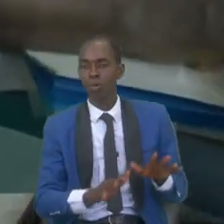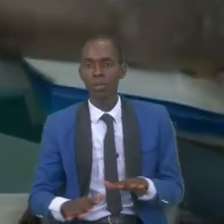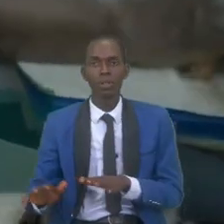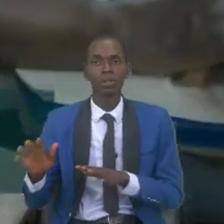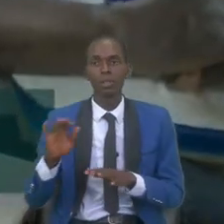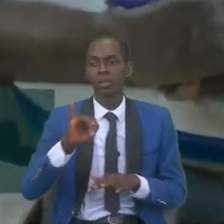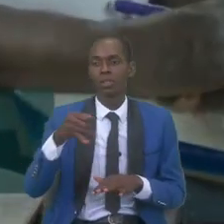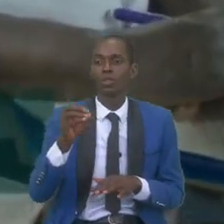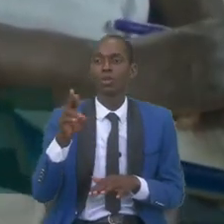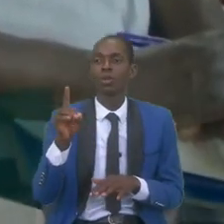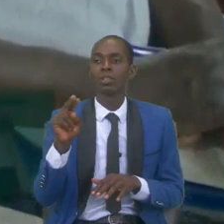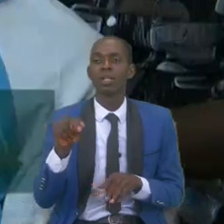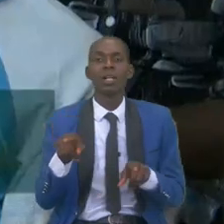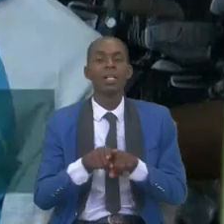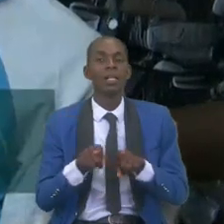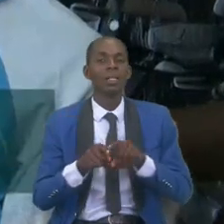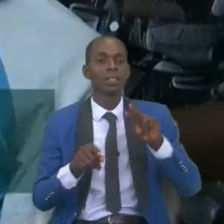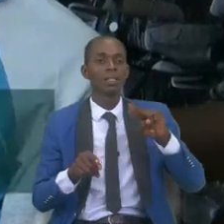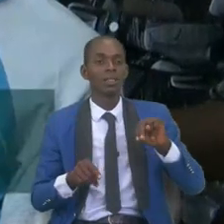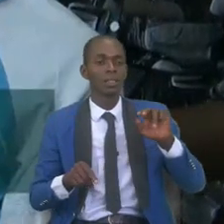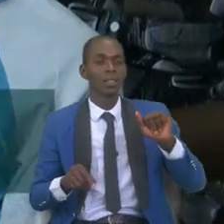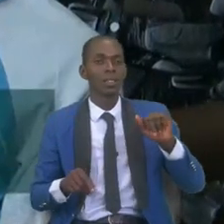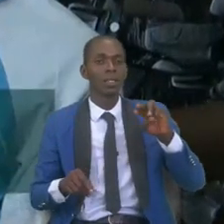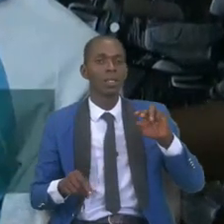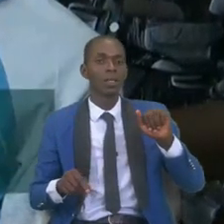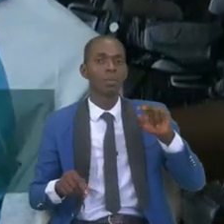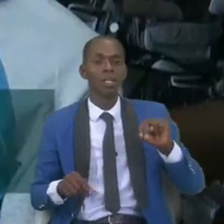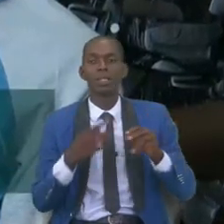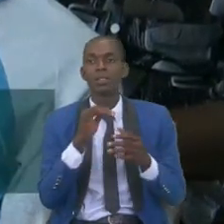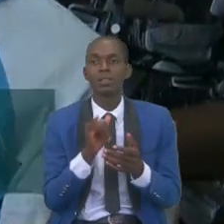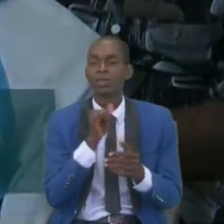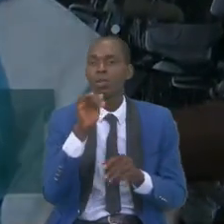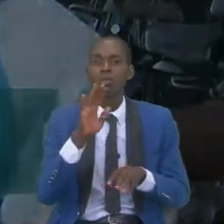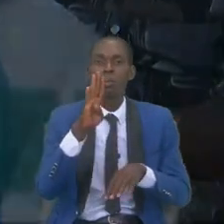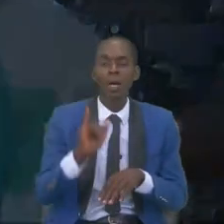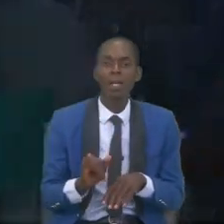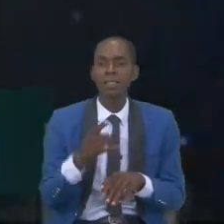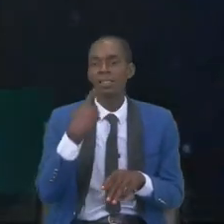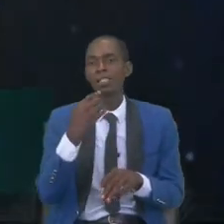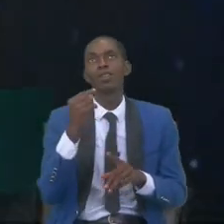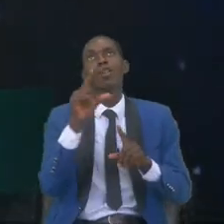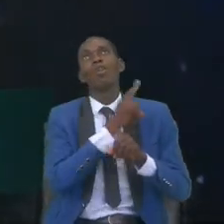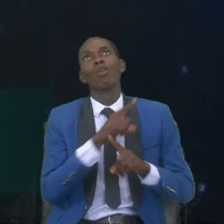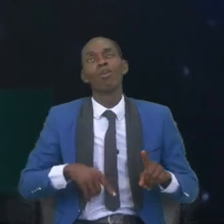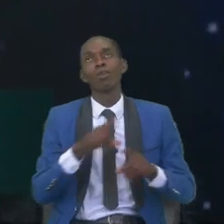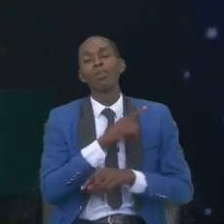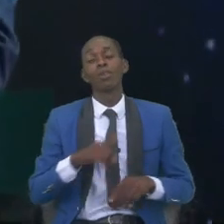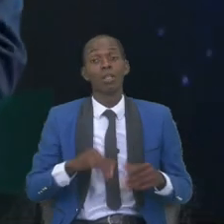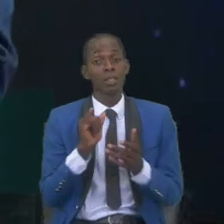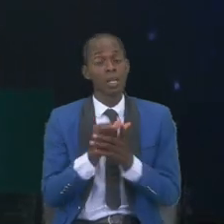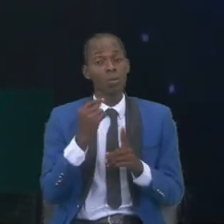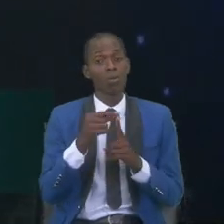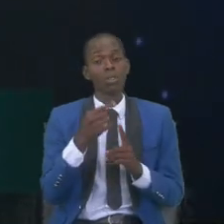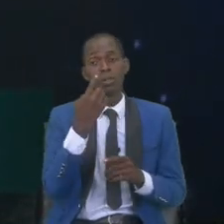Naaman. We do not enter by just saying, Lord, Lord, because that alone does not make us to enter.